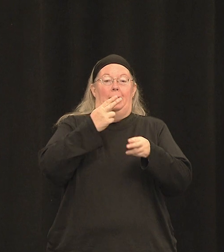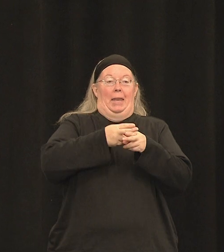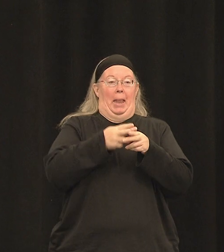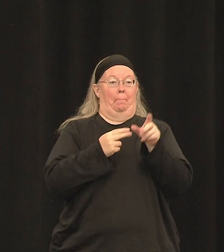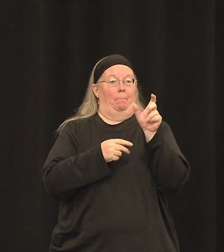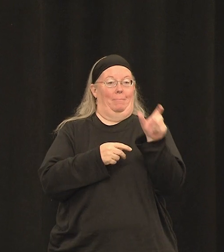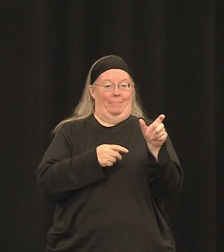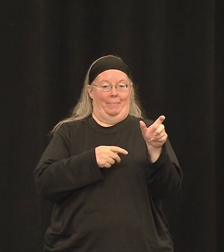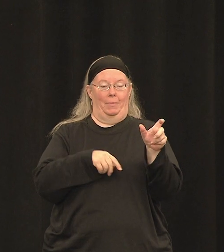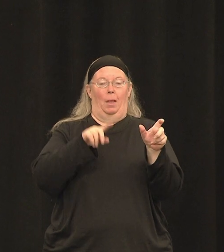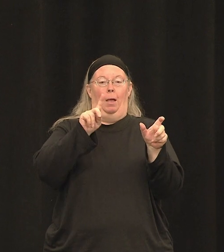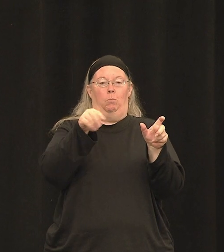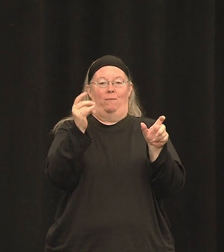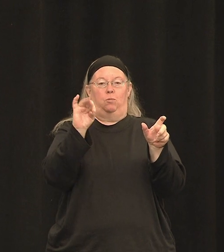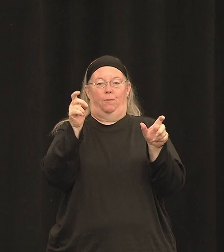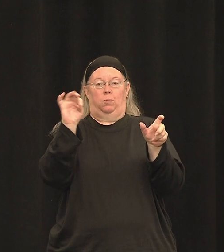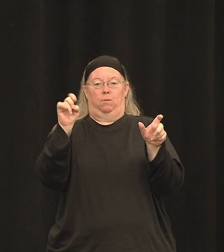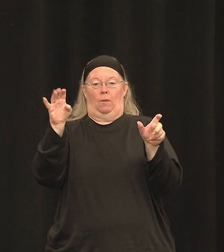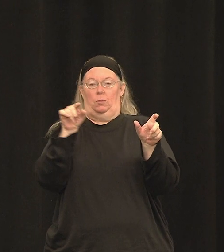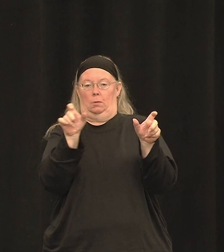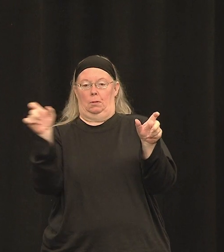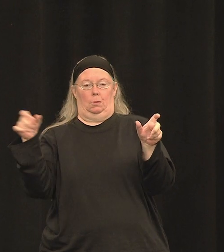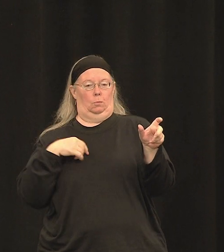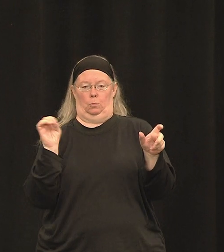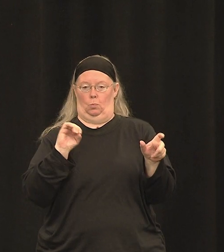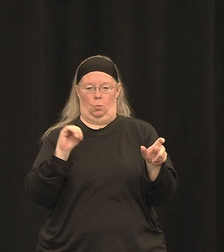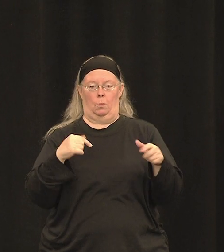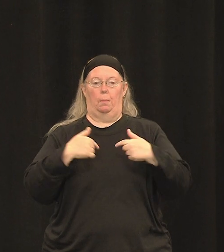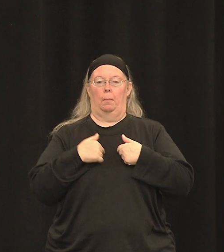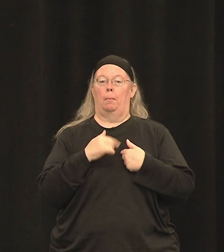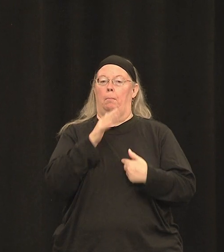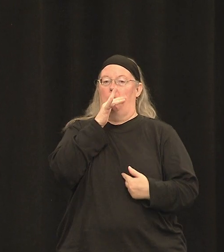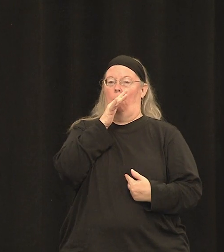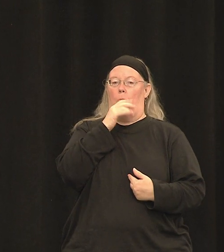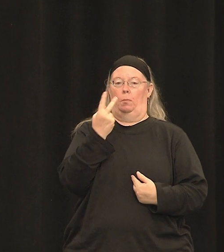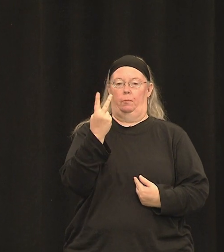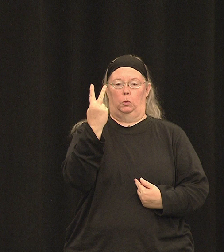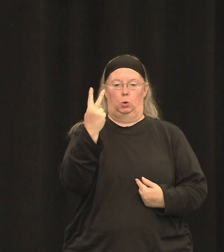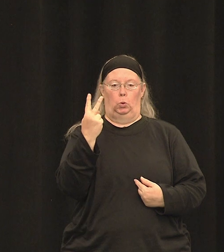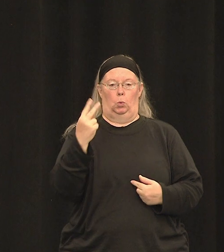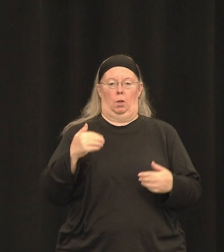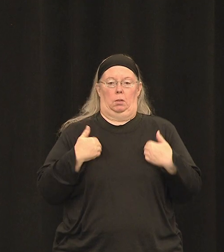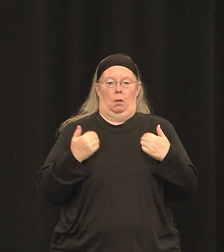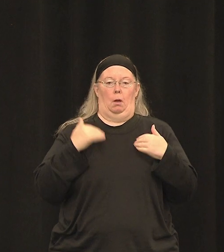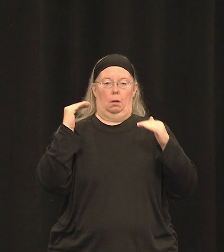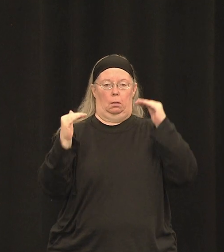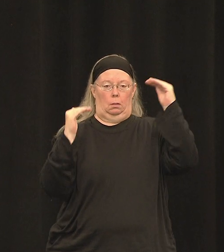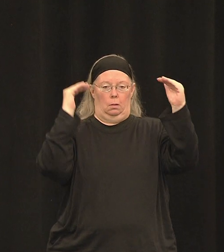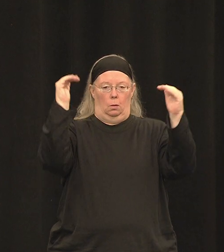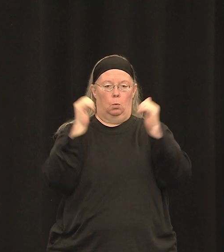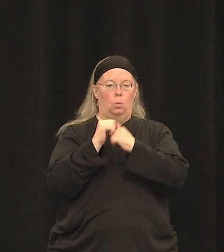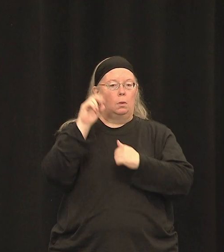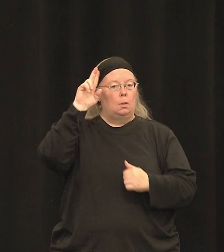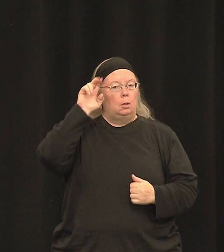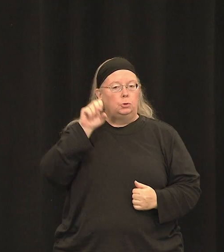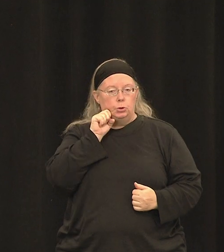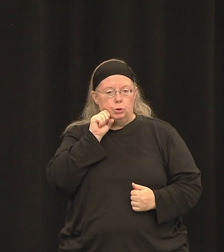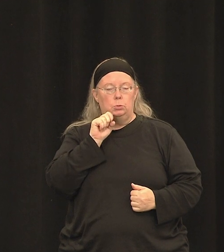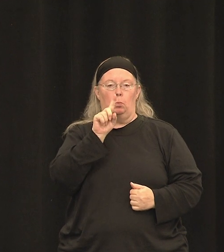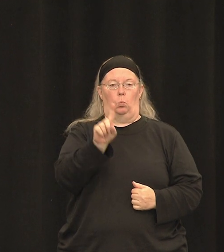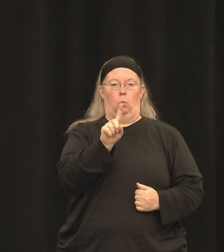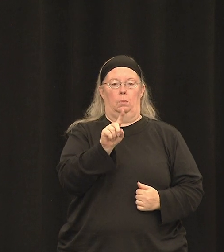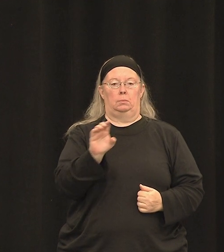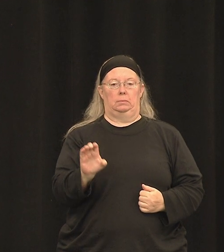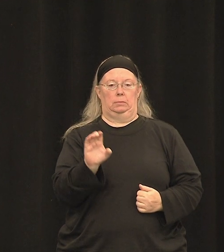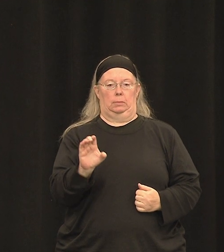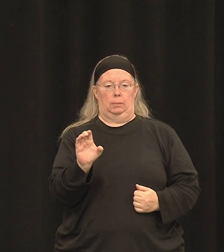I'm just a mom of 2 young adults with Usher syndrome, specifically USH1C. My husband and I started our